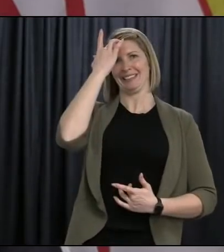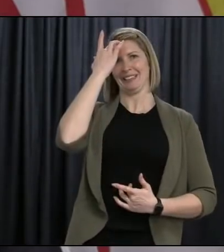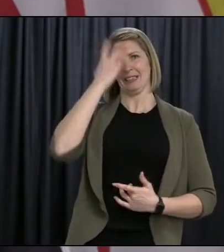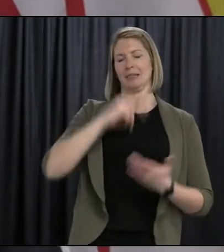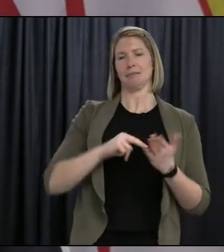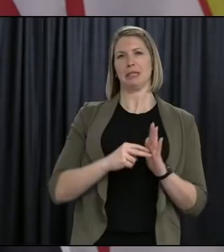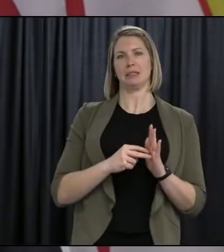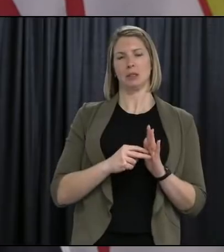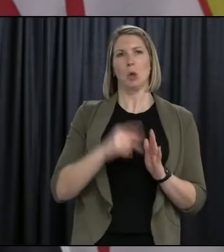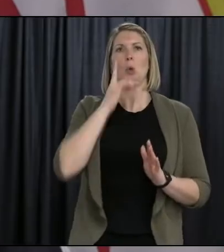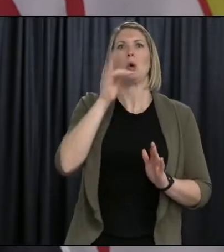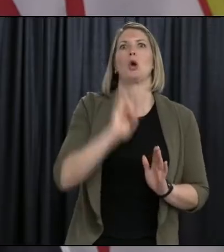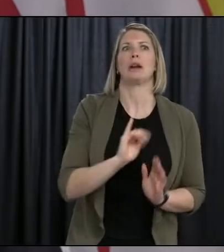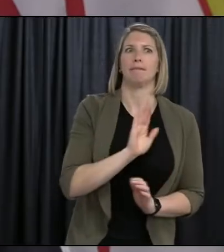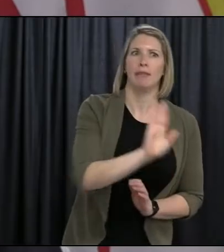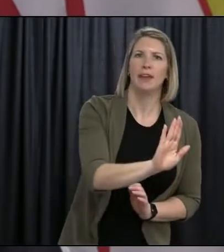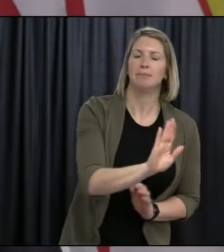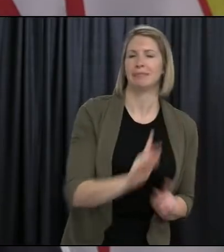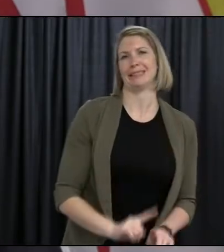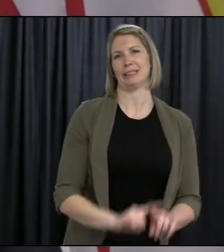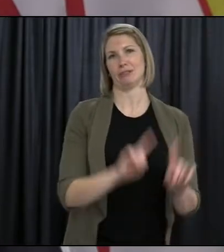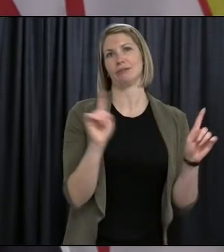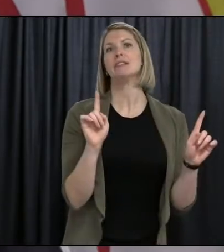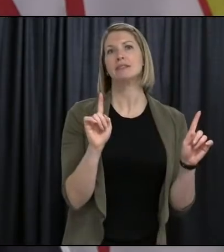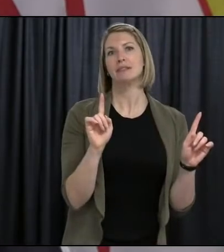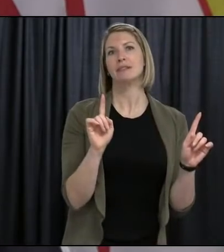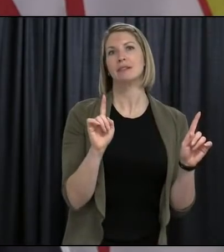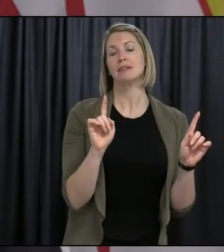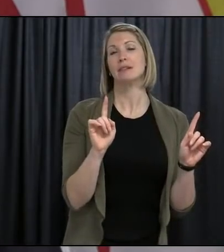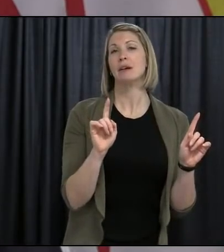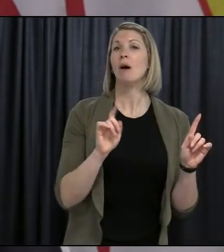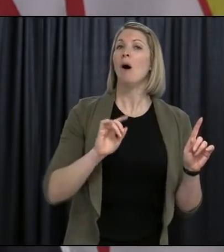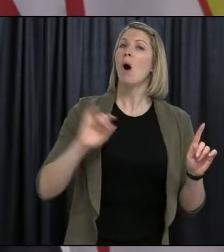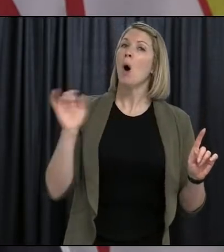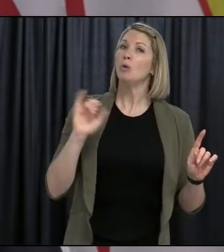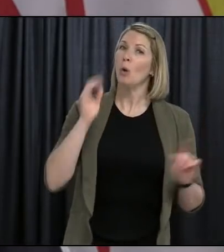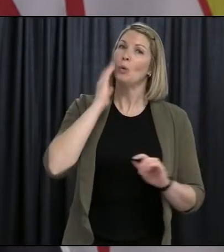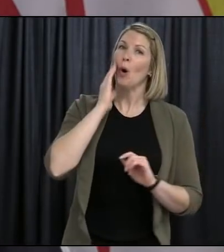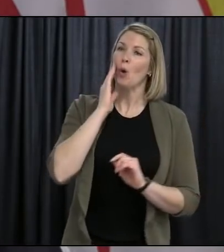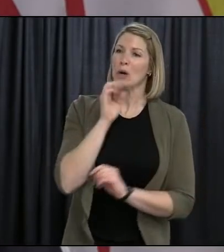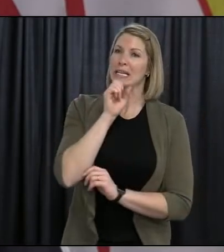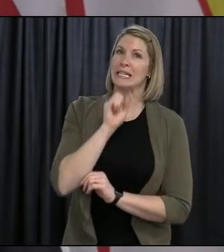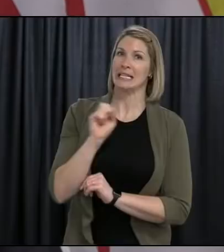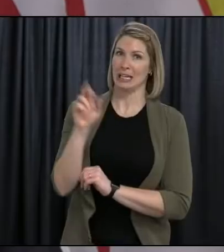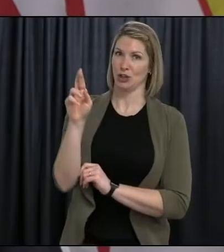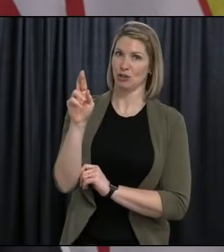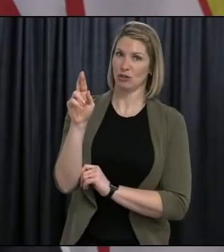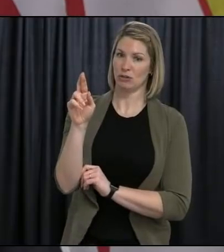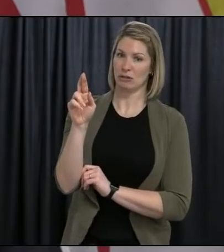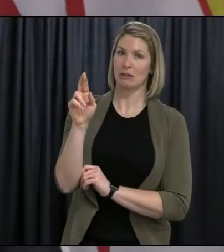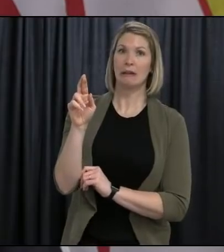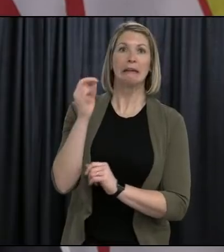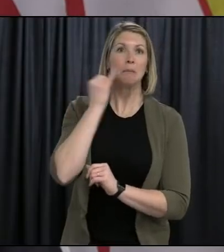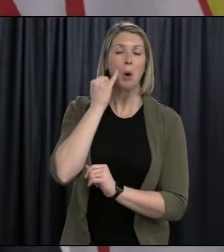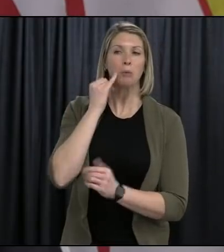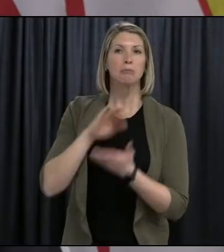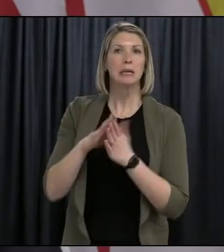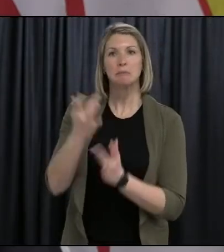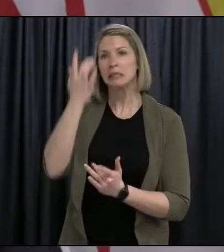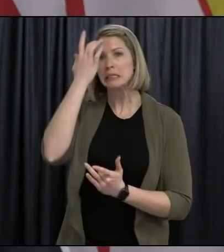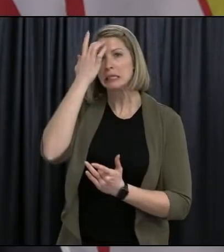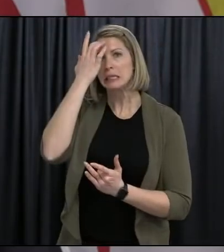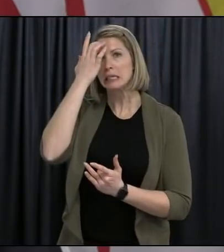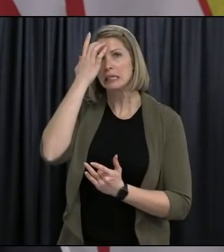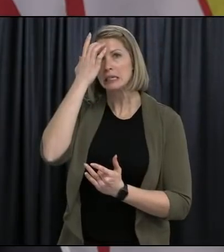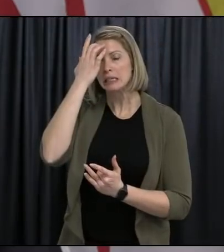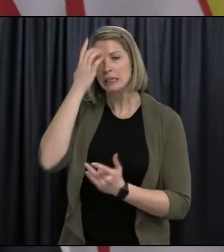risk factor for severe disease is increased age. So we certainly, and just